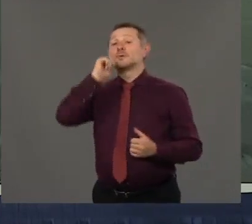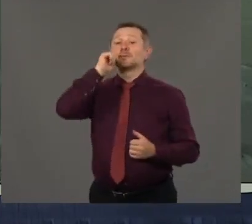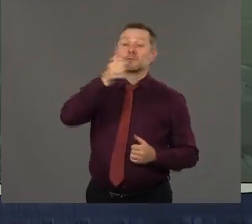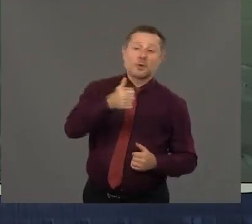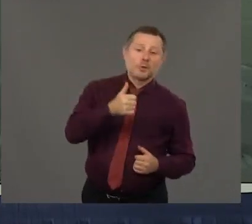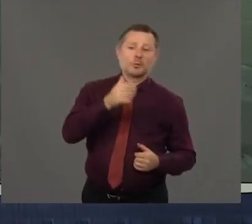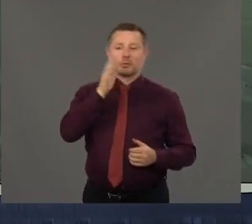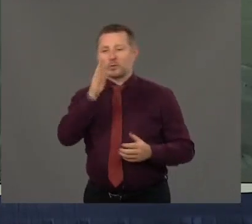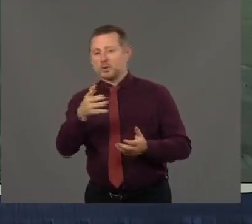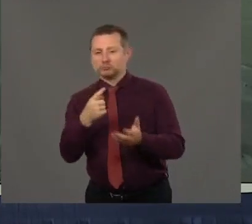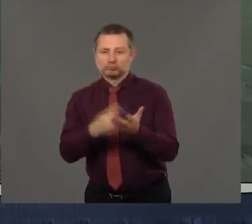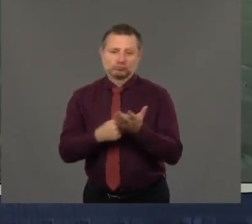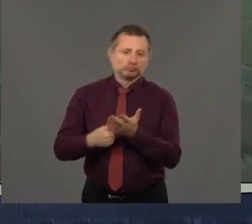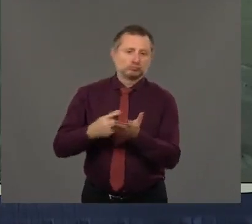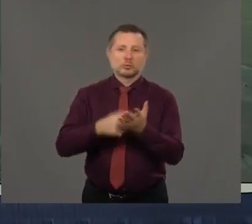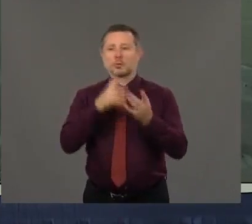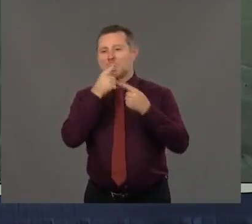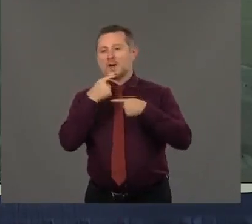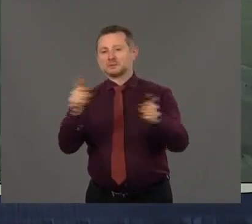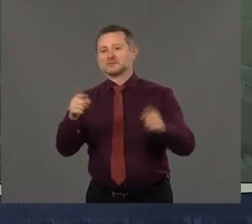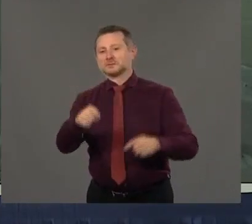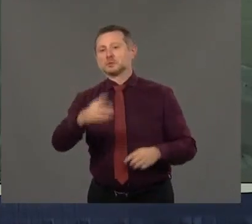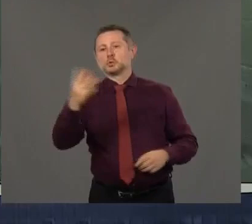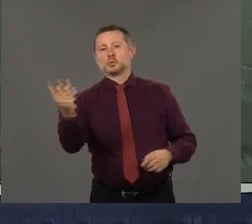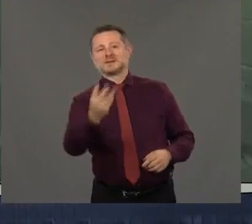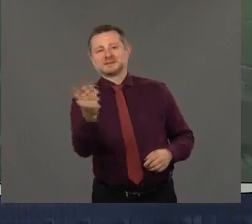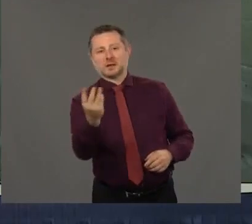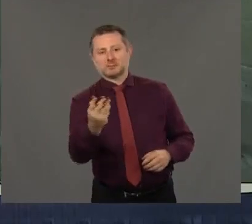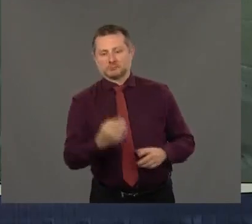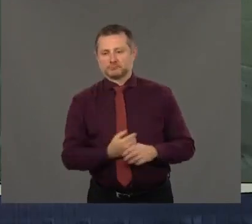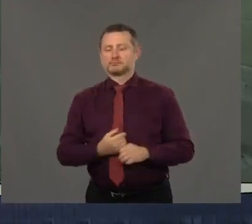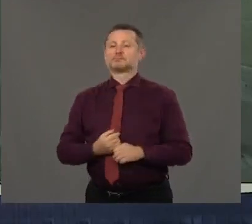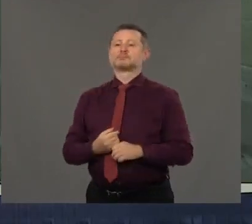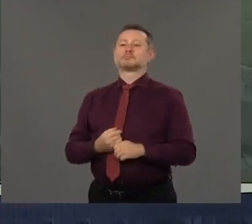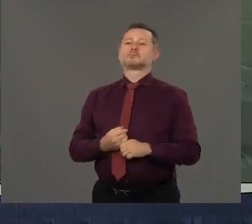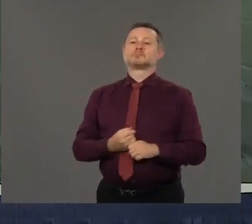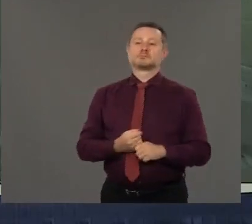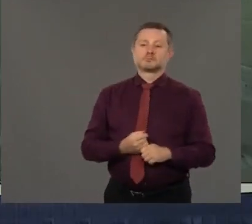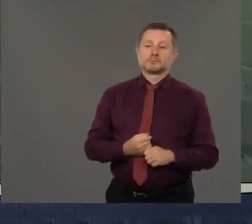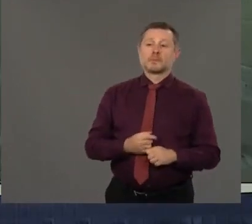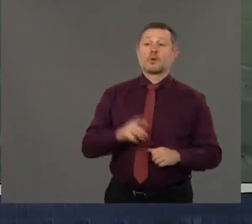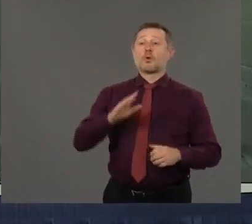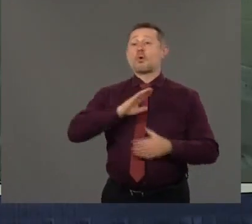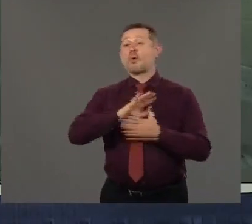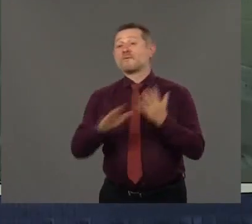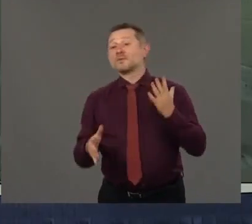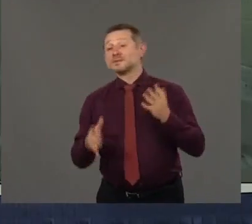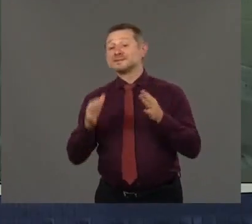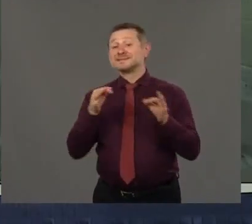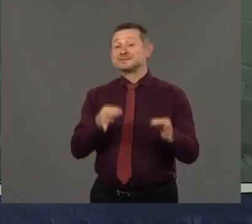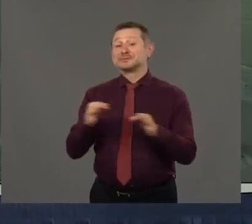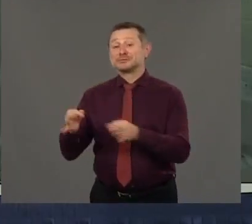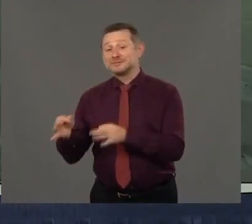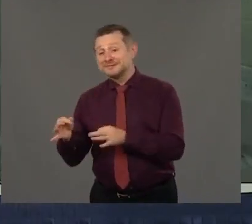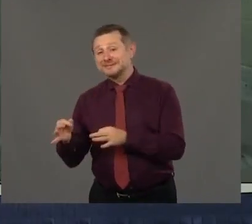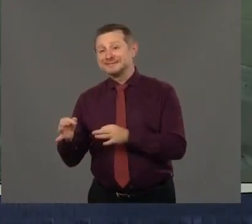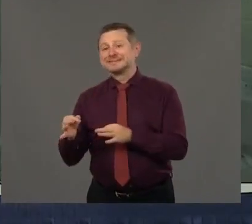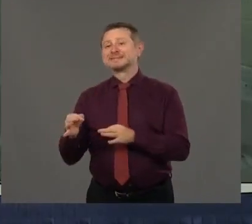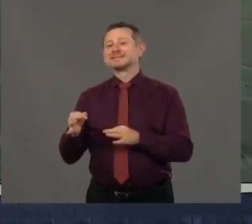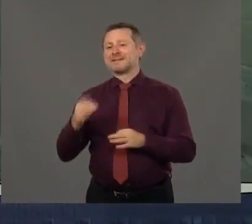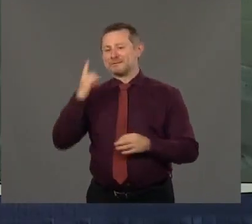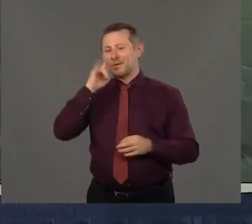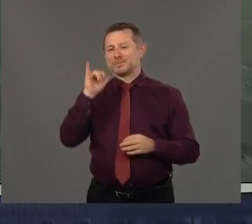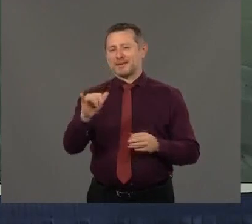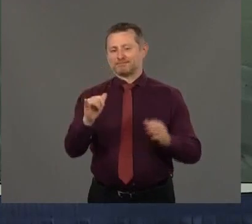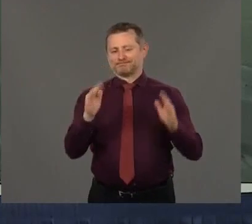everyone. We'll announce a decision on Wednesday. But all of these decisions are just for that period of time. You